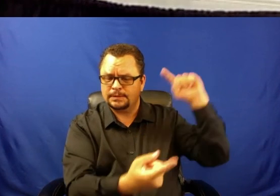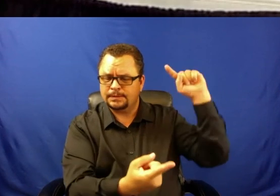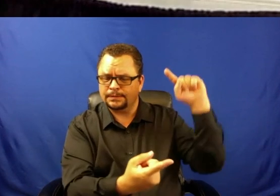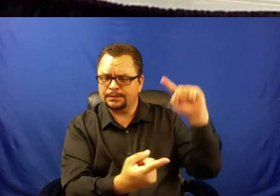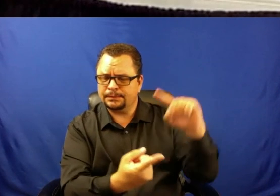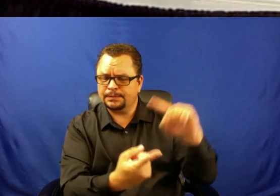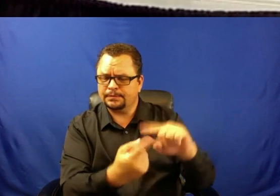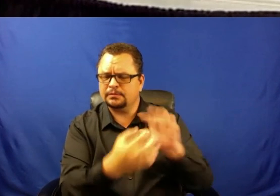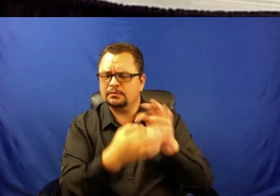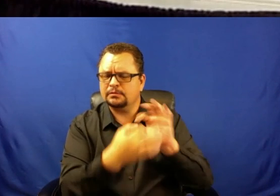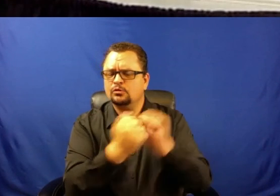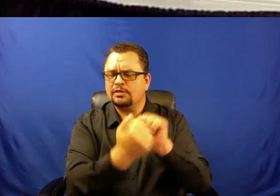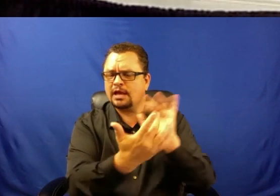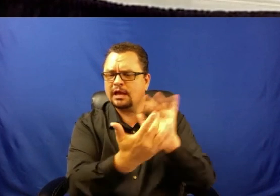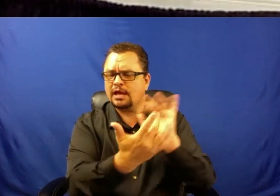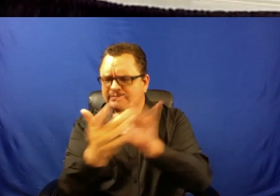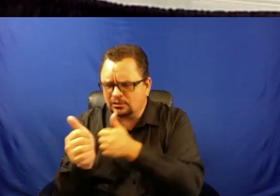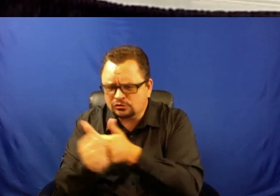just